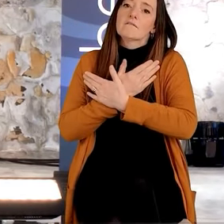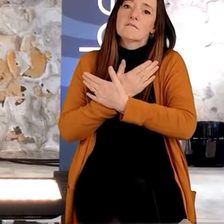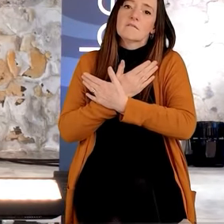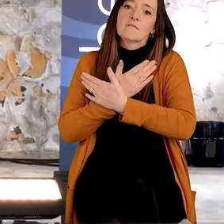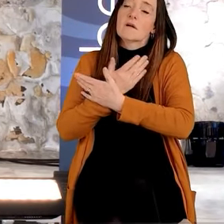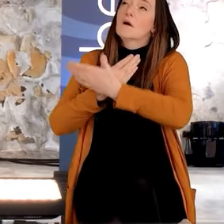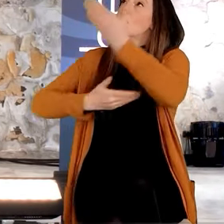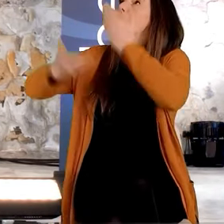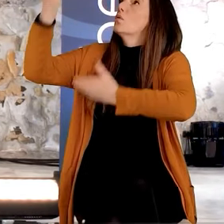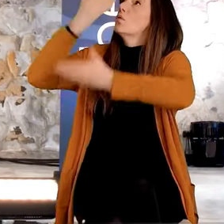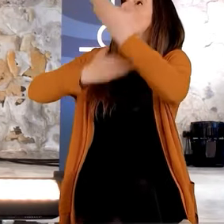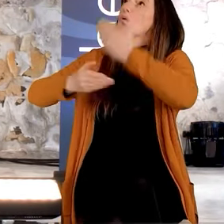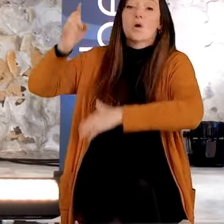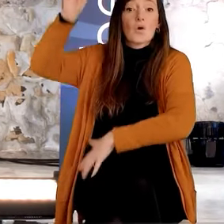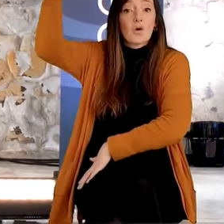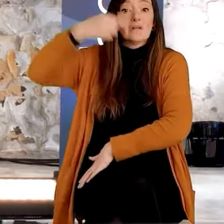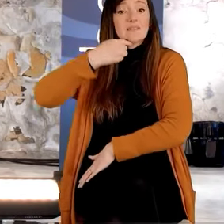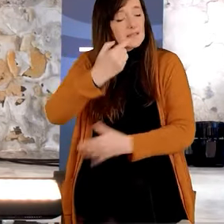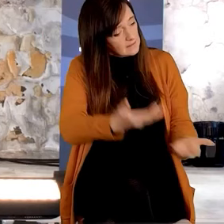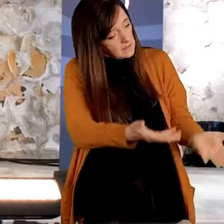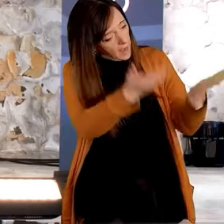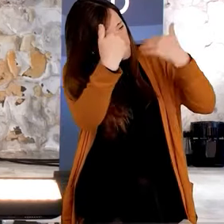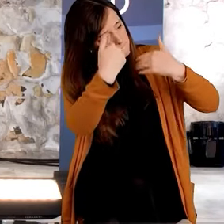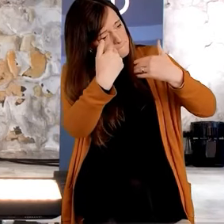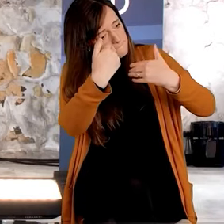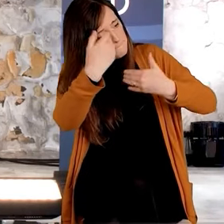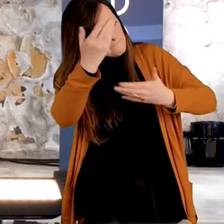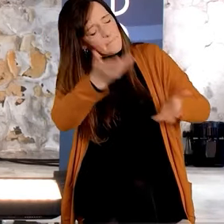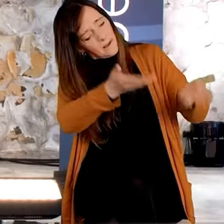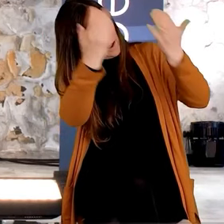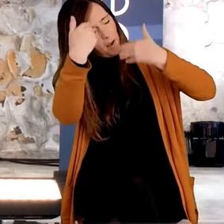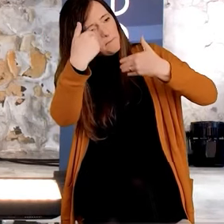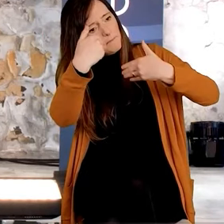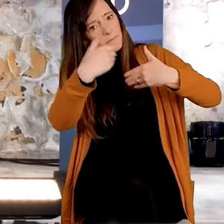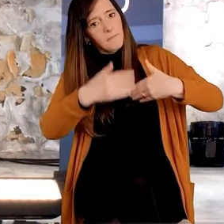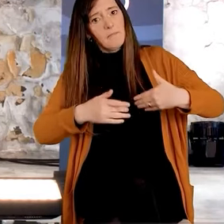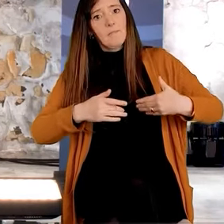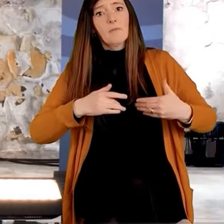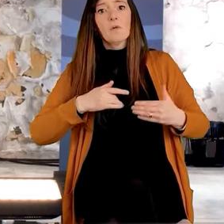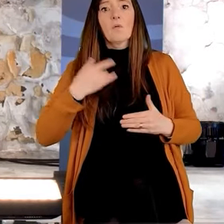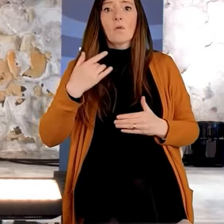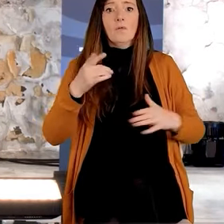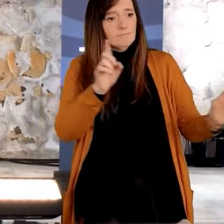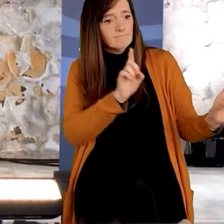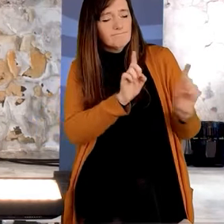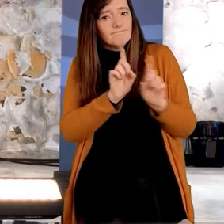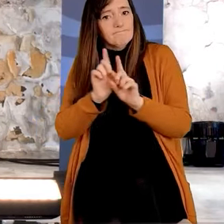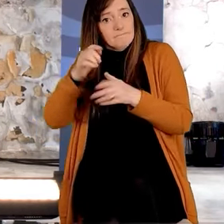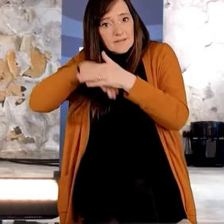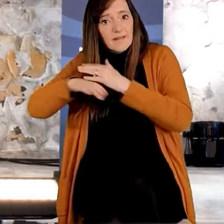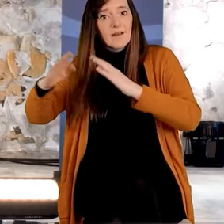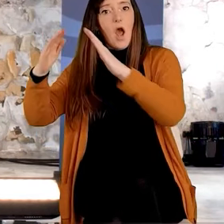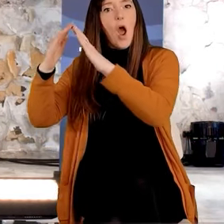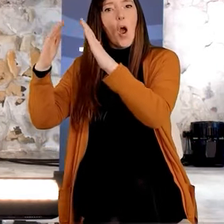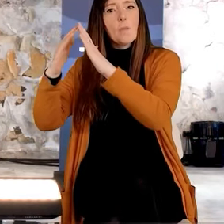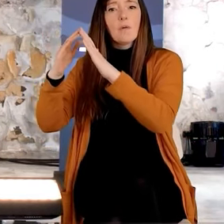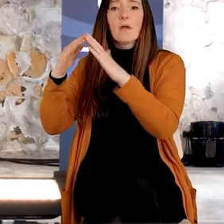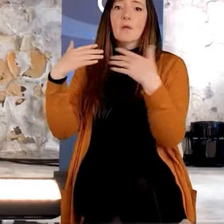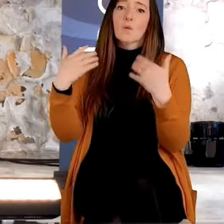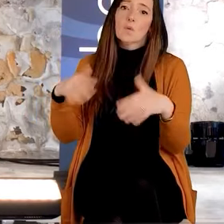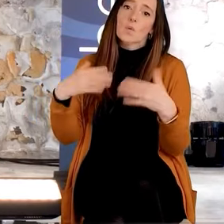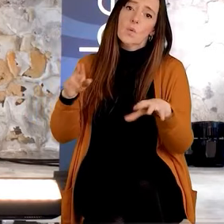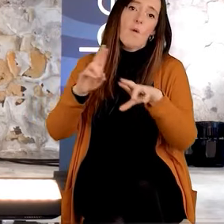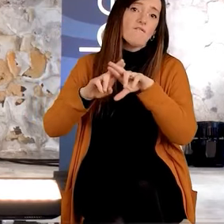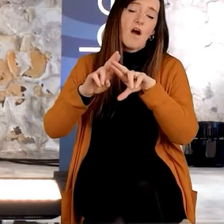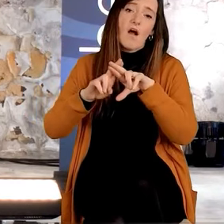steadfast love. And he says to us, come, come into my house. Come dwell with me. And